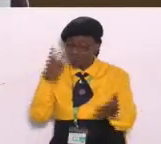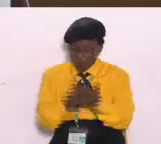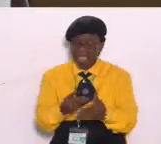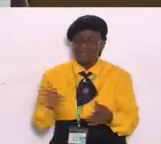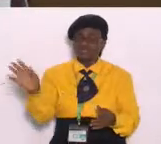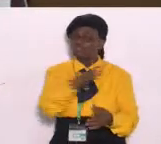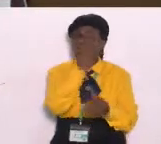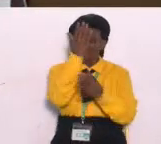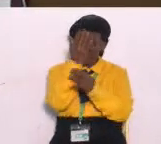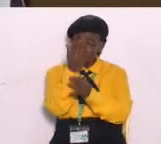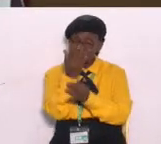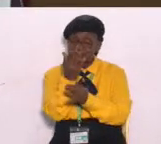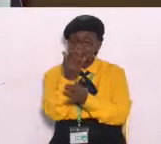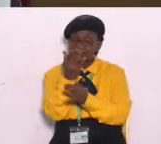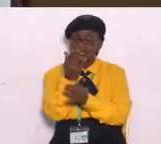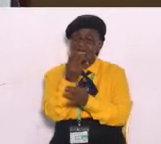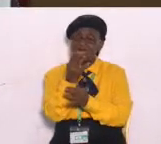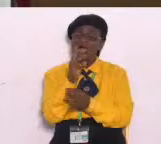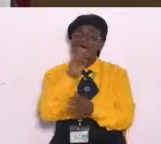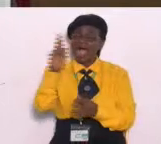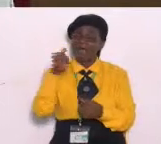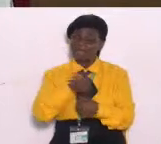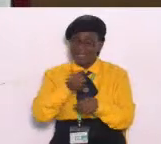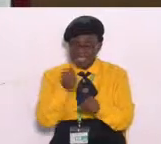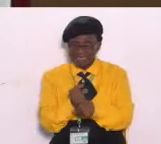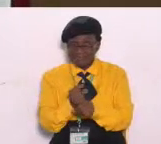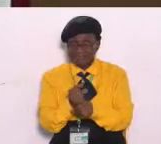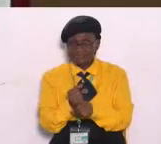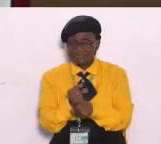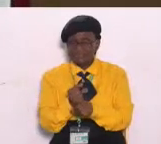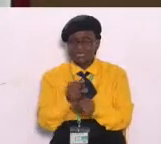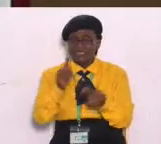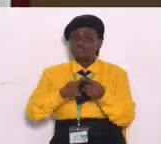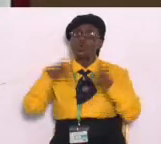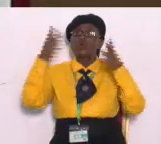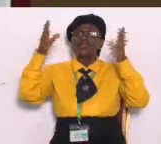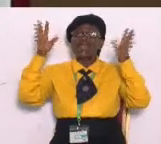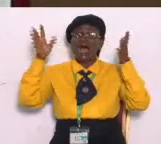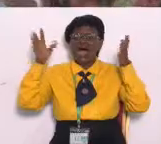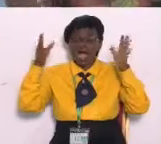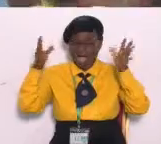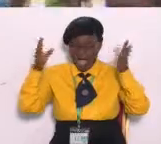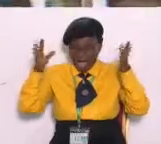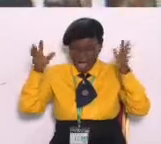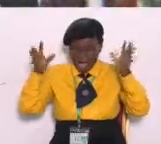Your hands are made to clap.